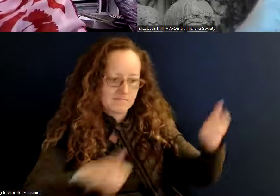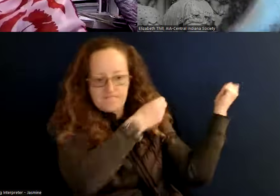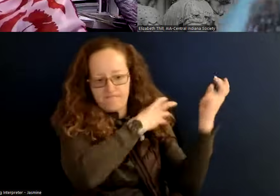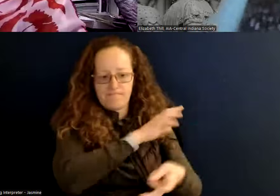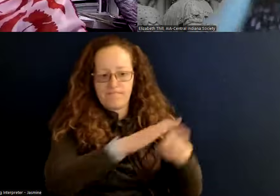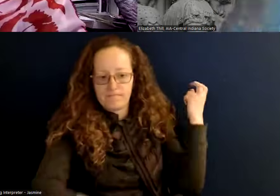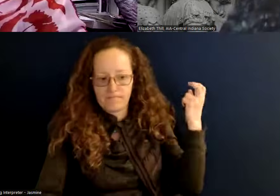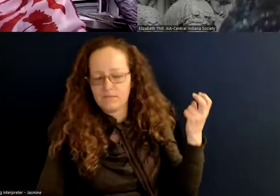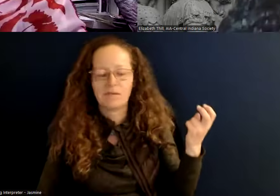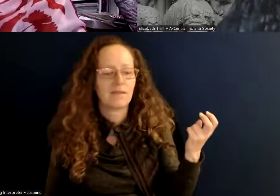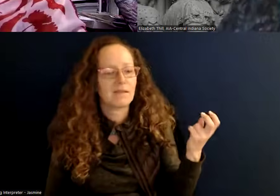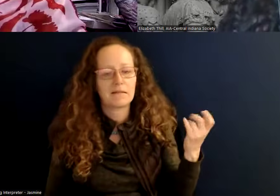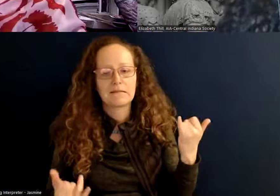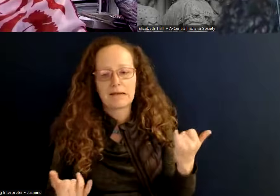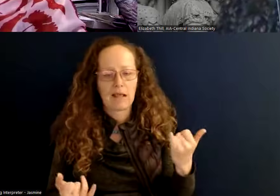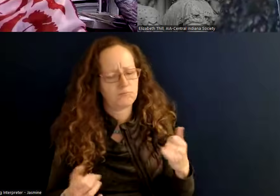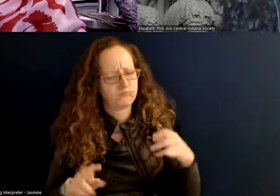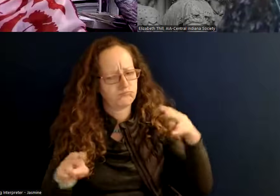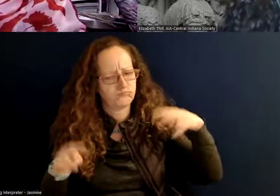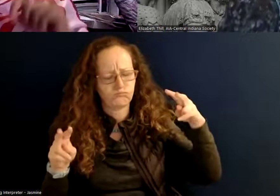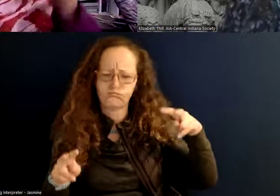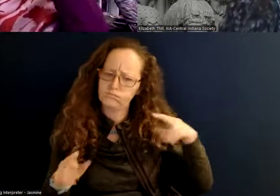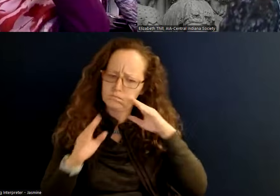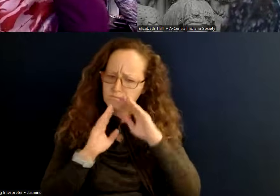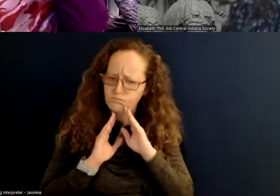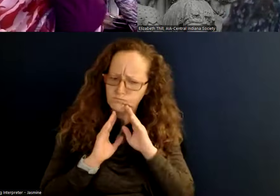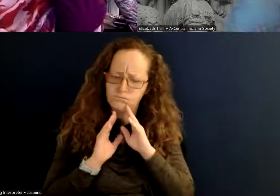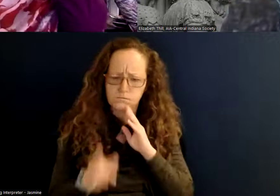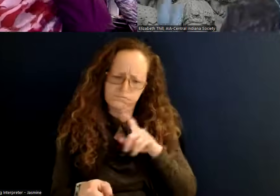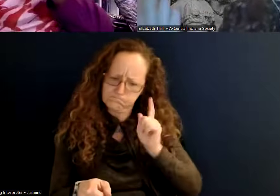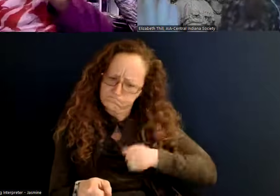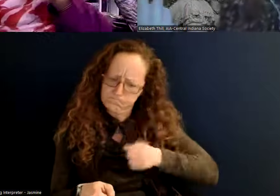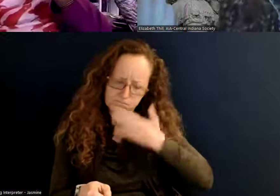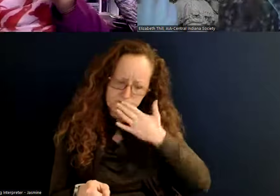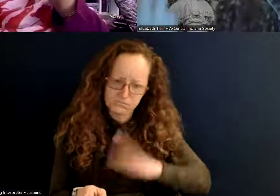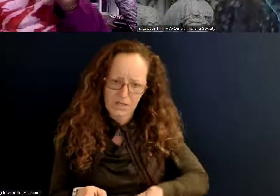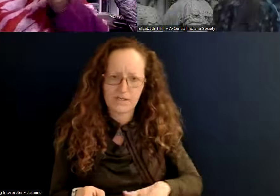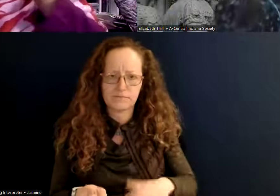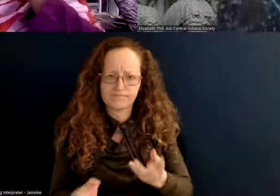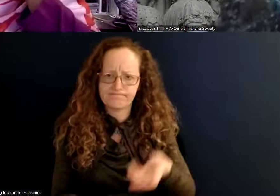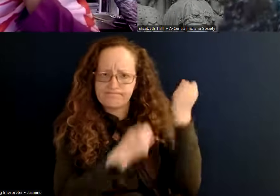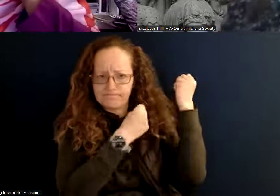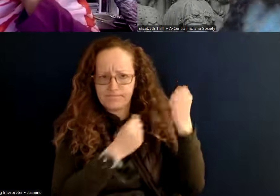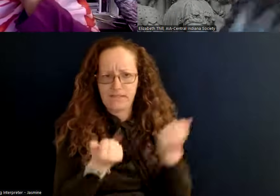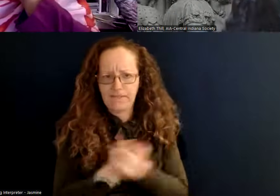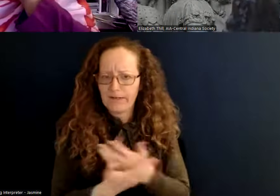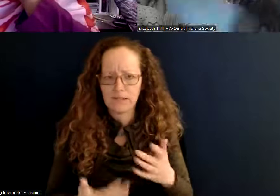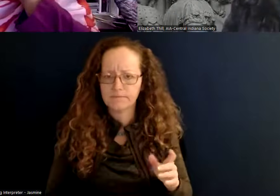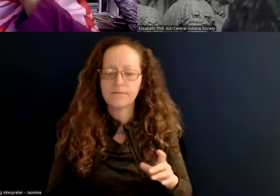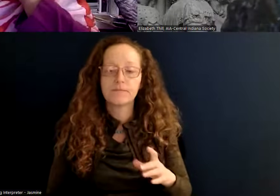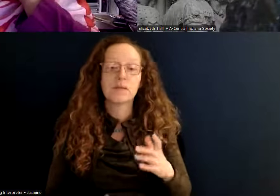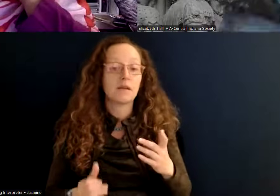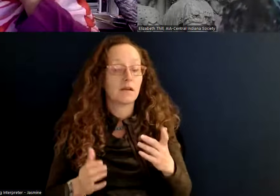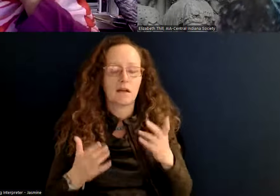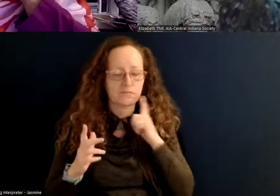these days. That's bad. So without much more ado, Dr. Rizvi,